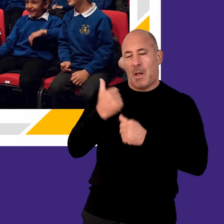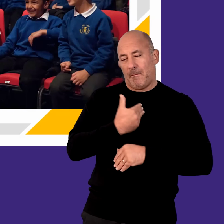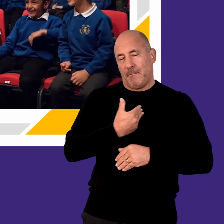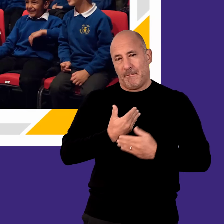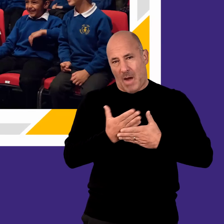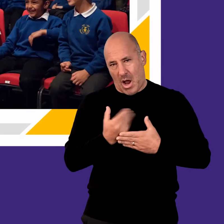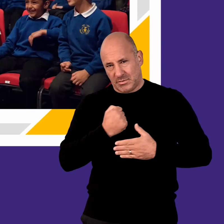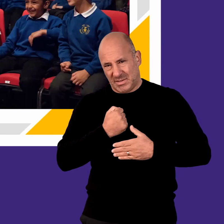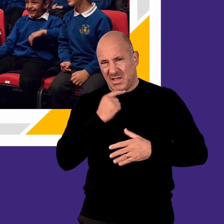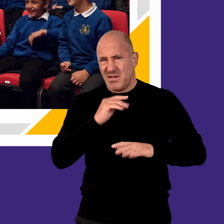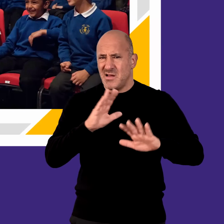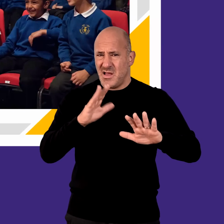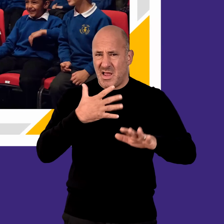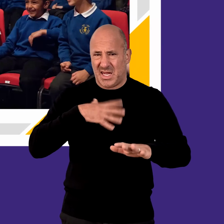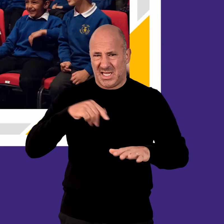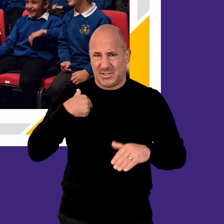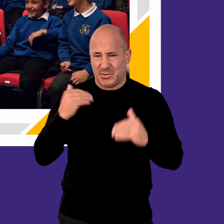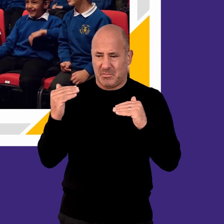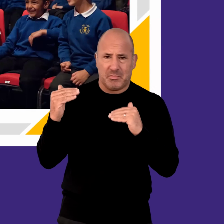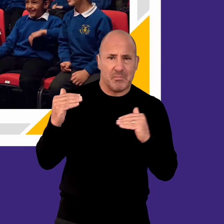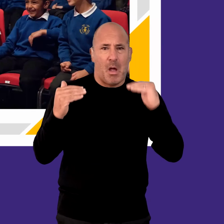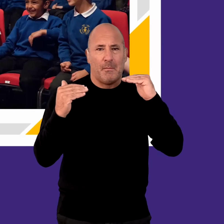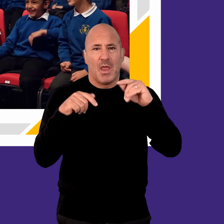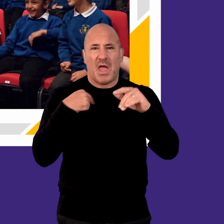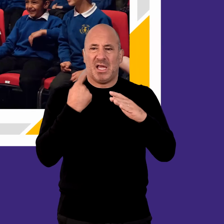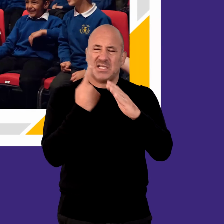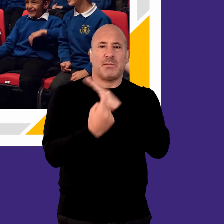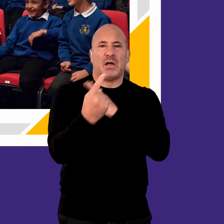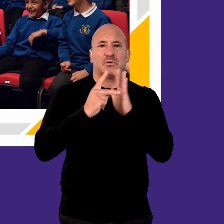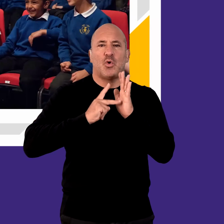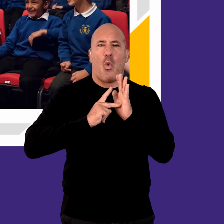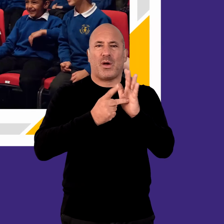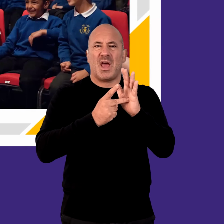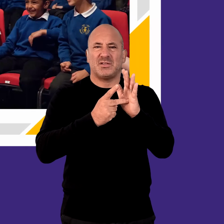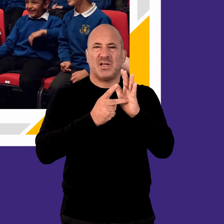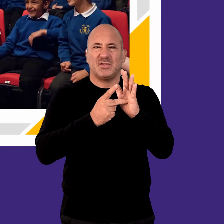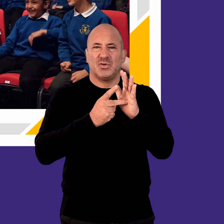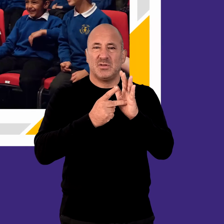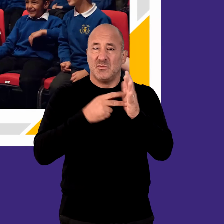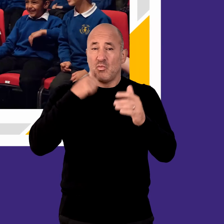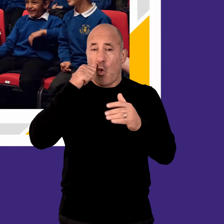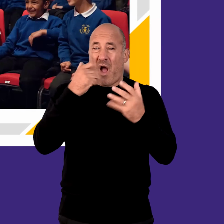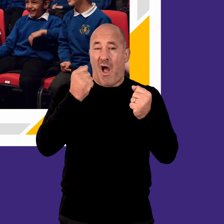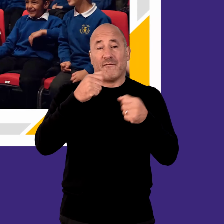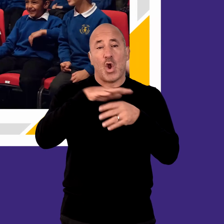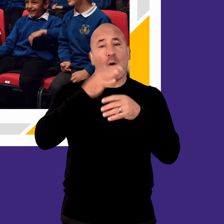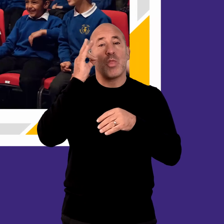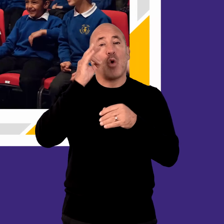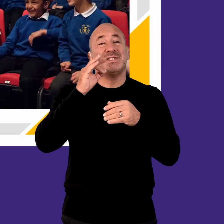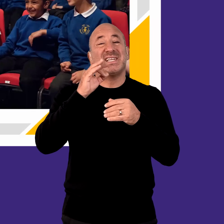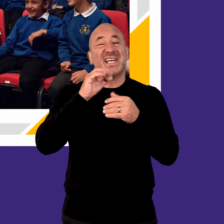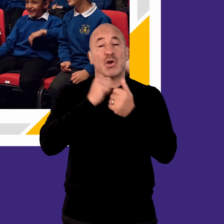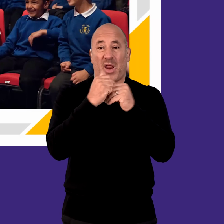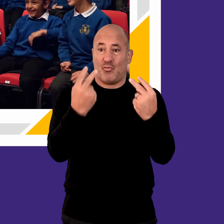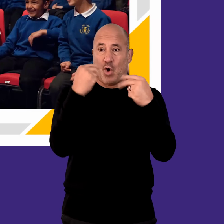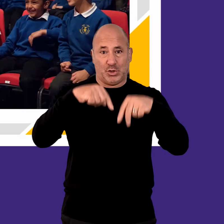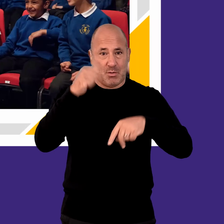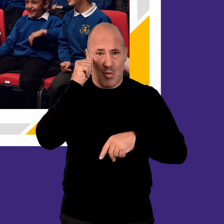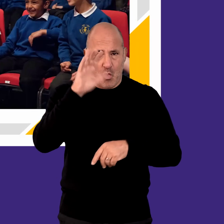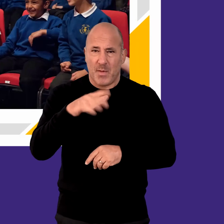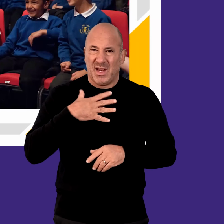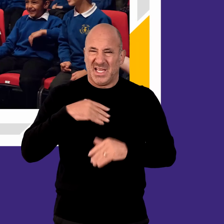local authorities and what they're going to do. So there's part of me that says, well, we need to step up as independent organisations. I appreciate there will be local authority colleagues